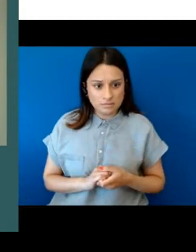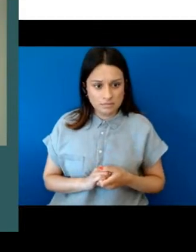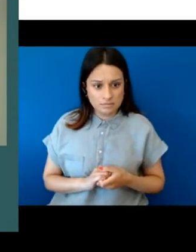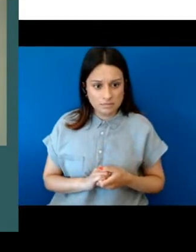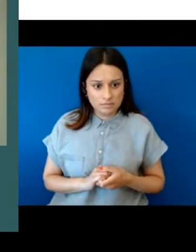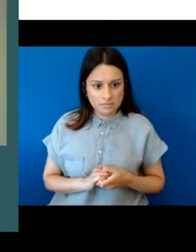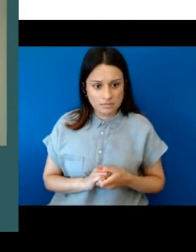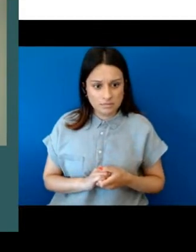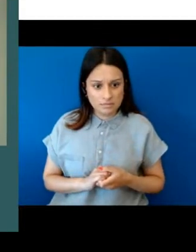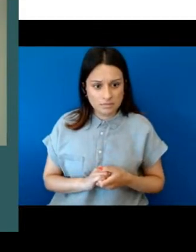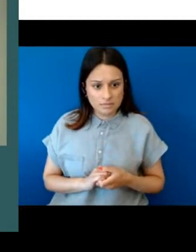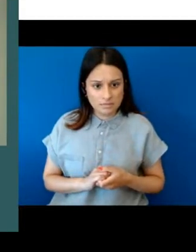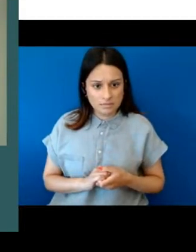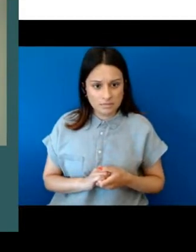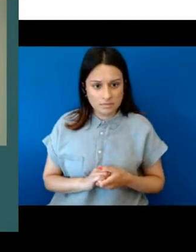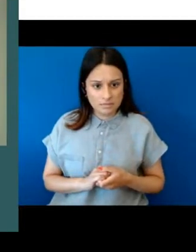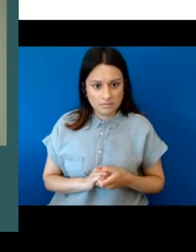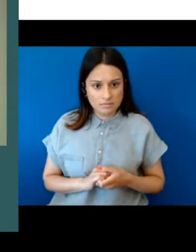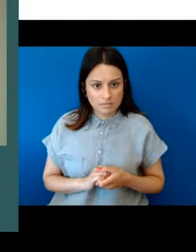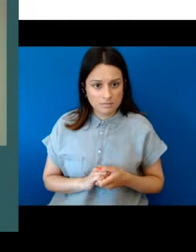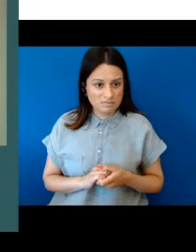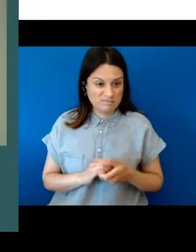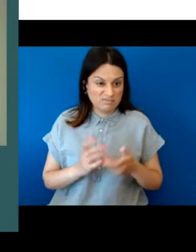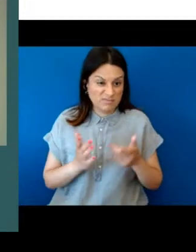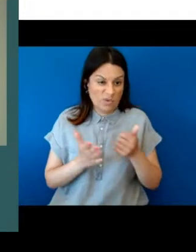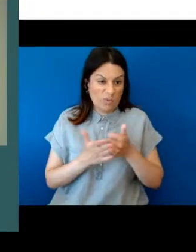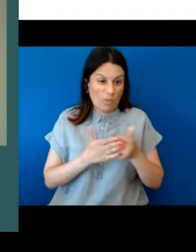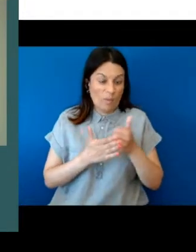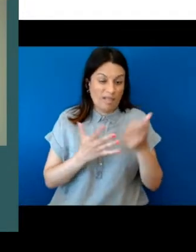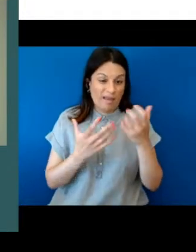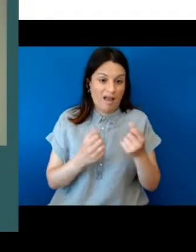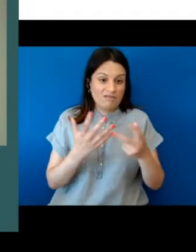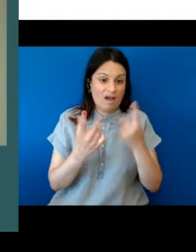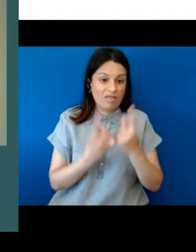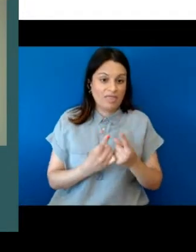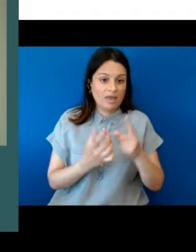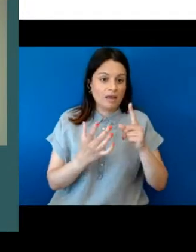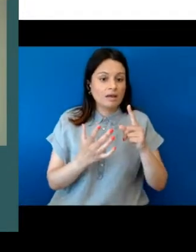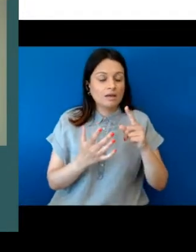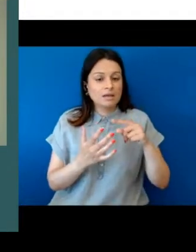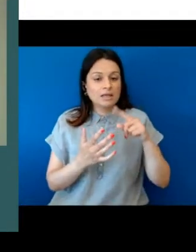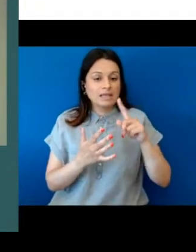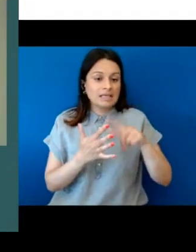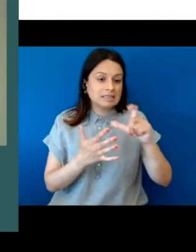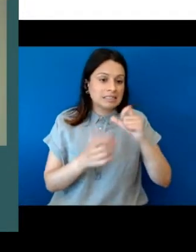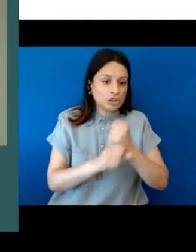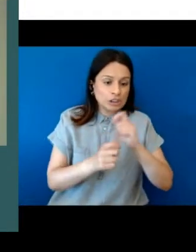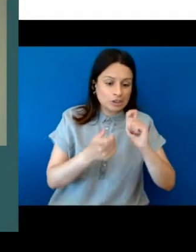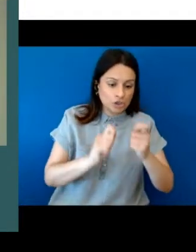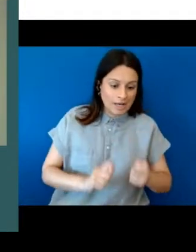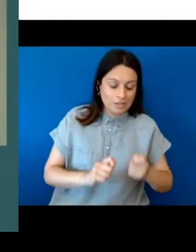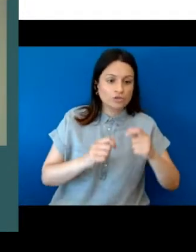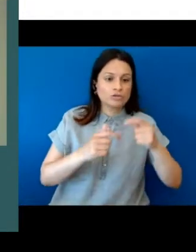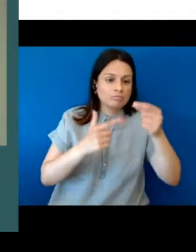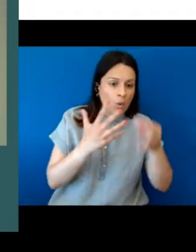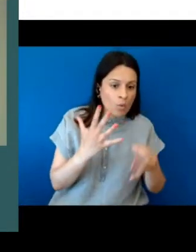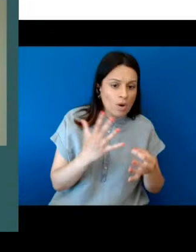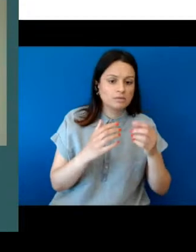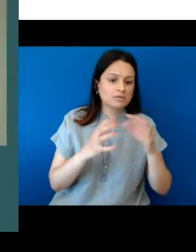of course usually you've got other stuff going on, ECG changes, troponins and everything else.